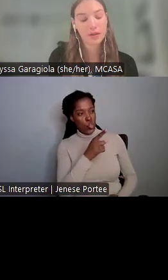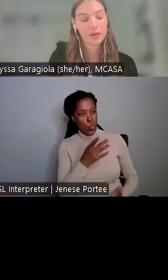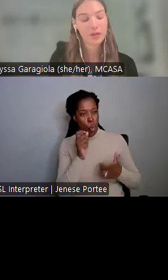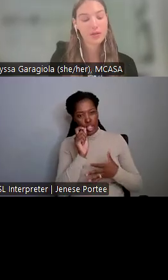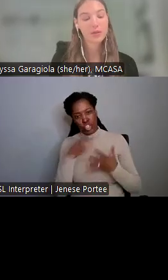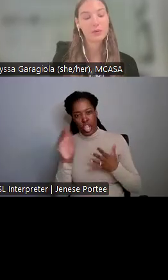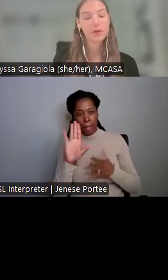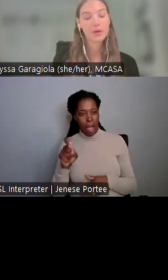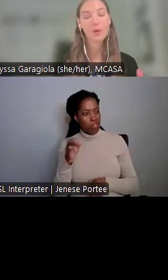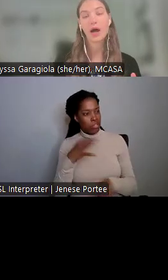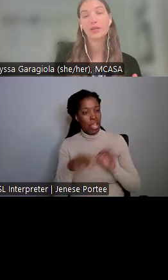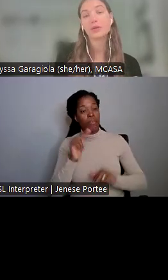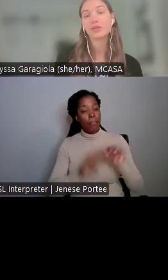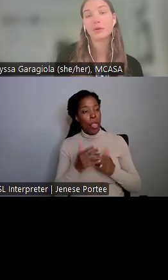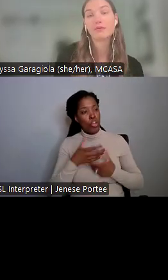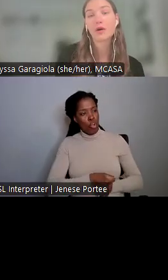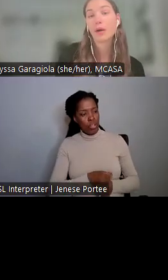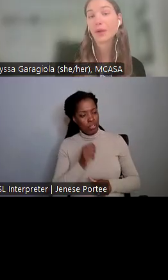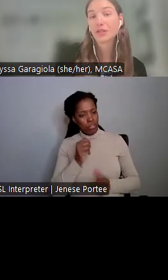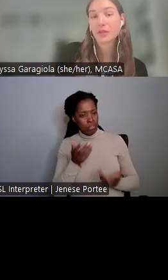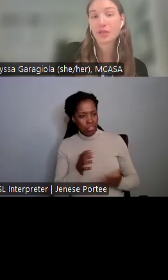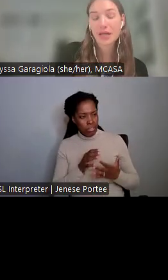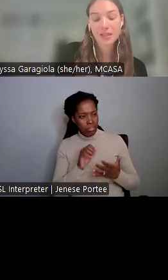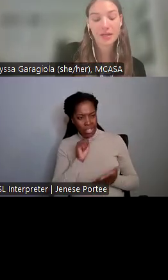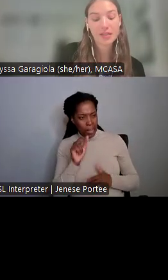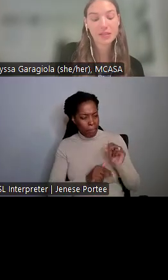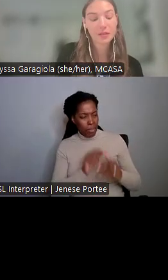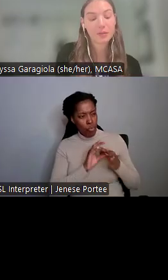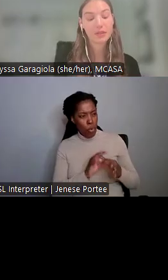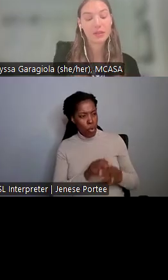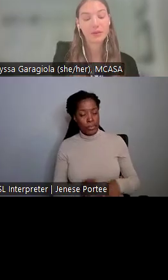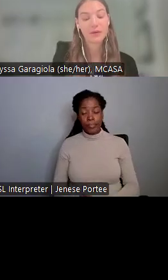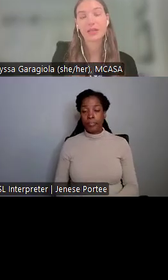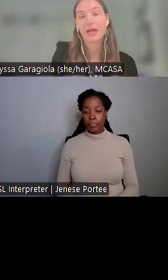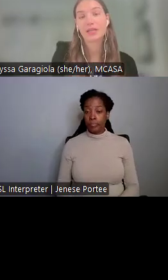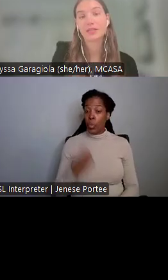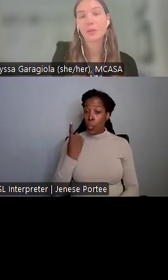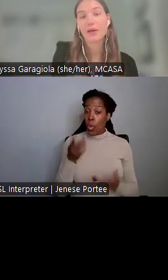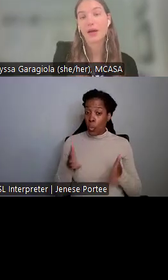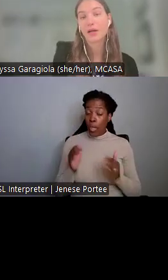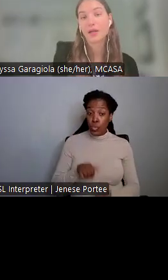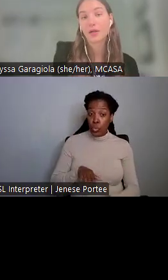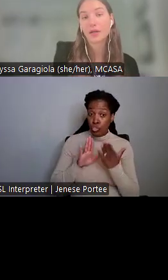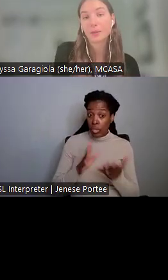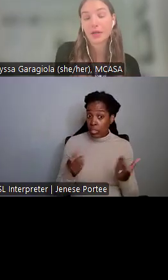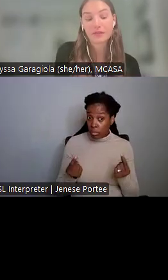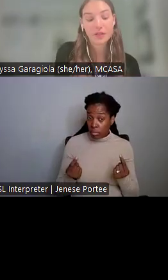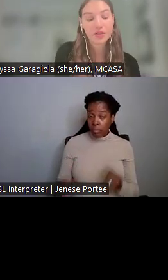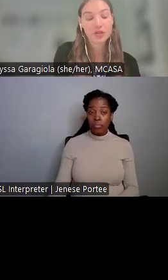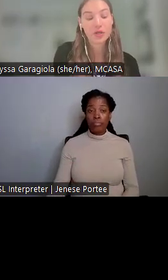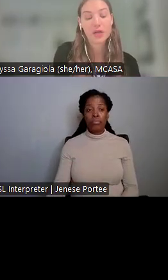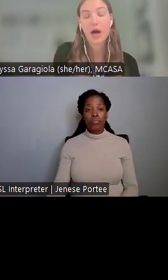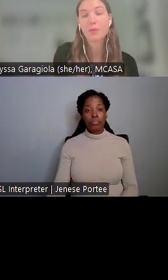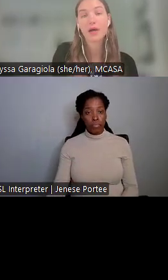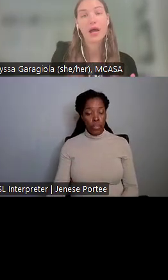rapport. So I do want to go over one way to address this could be recognizing the way that unearned